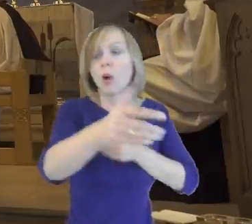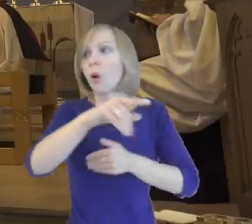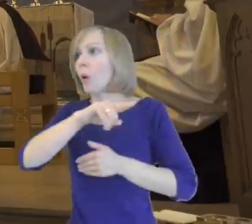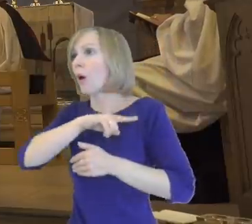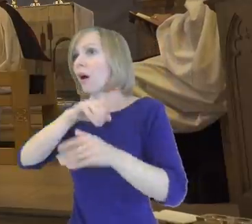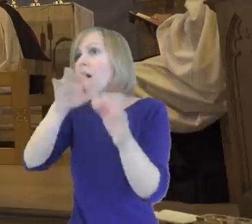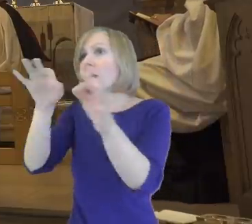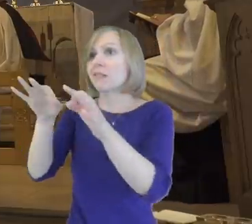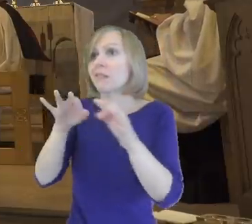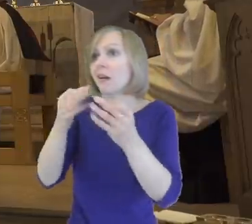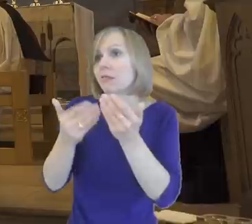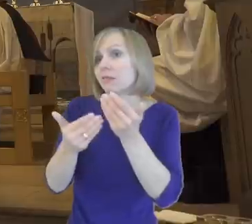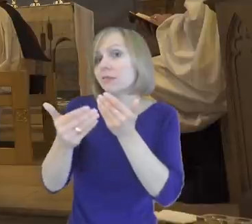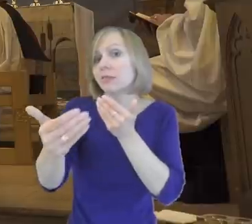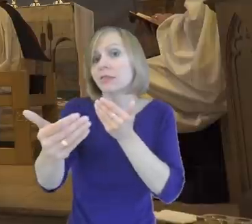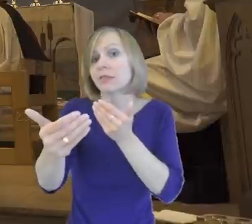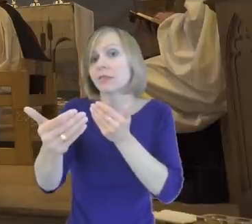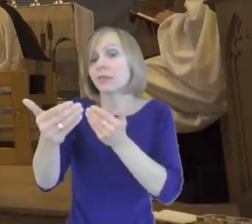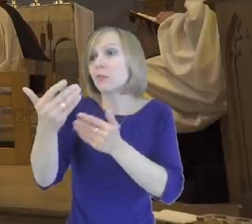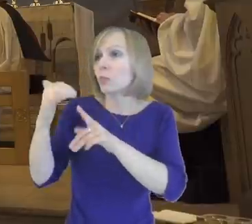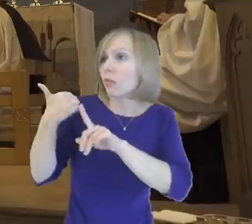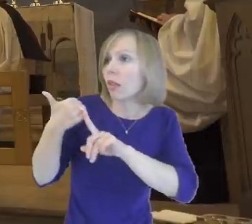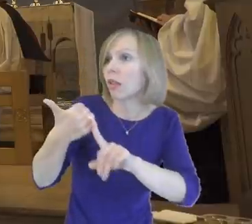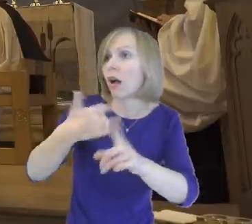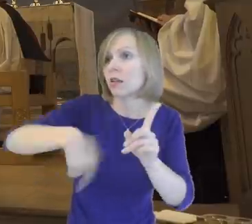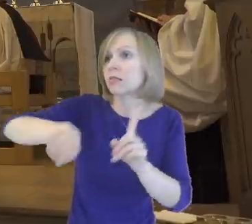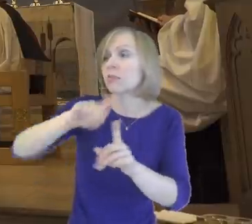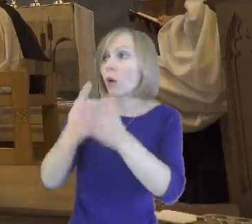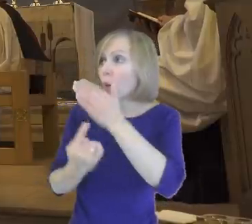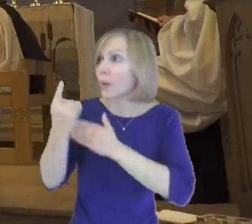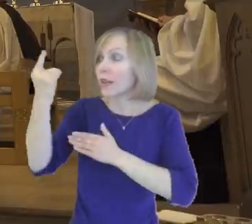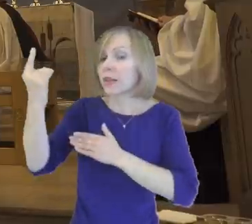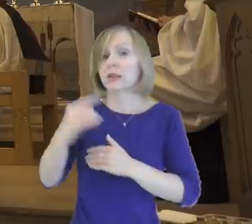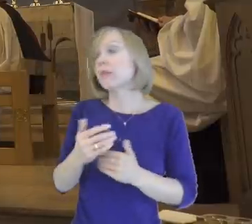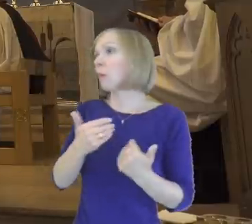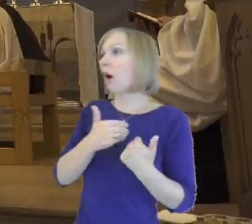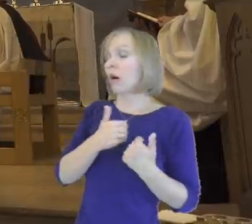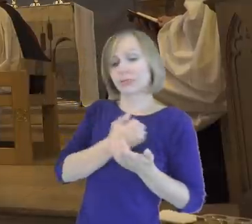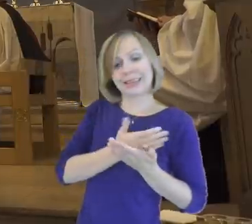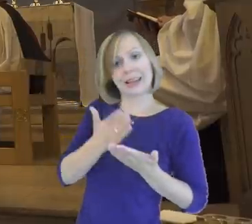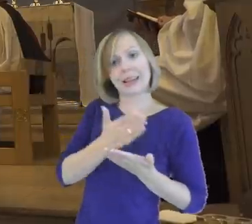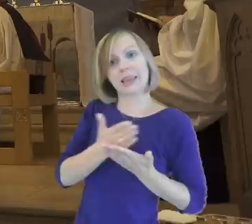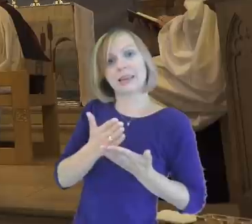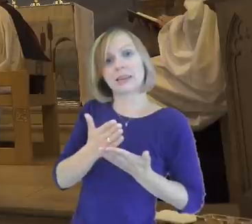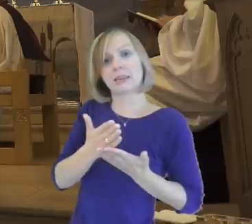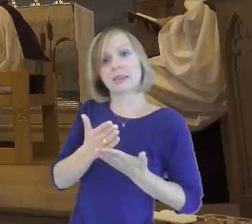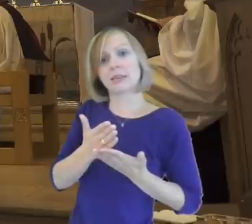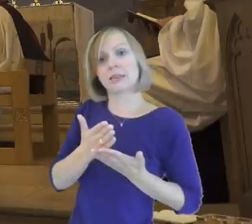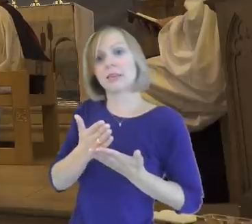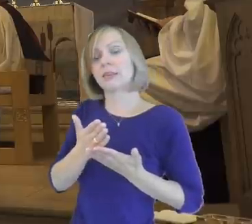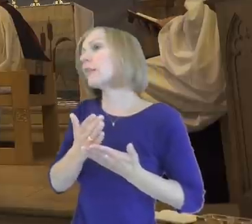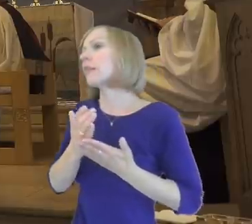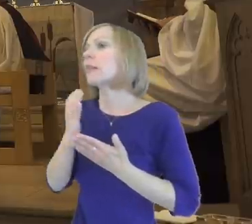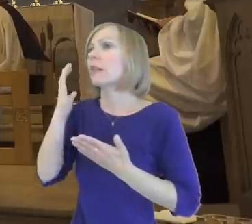that fighteth for us, but only thou, O God. O God, make clean our hearts within us, and take not thy